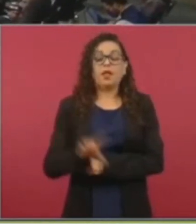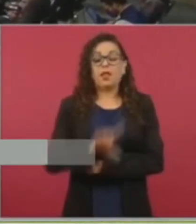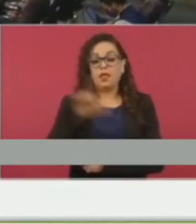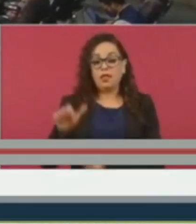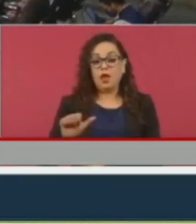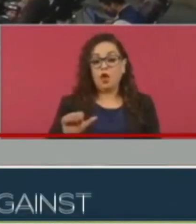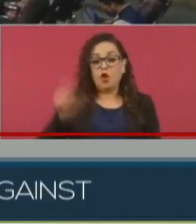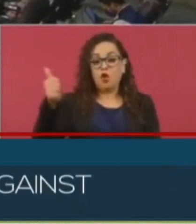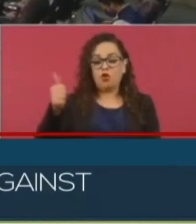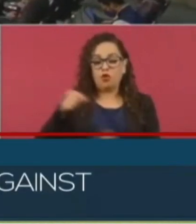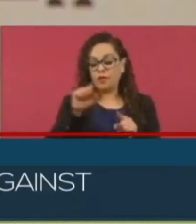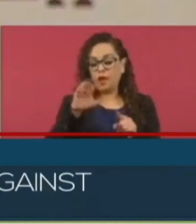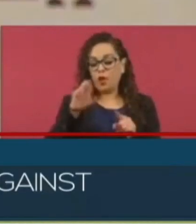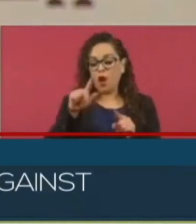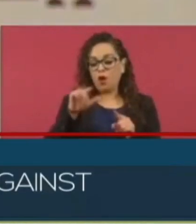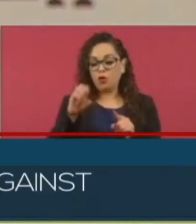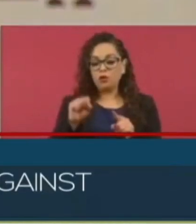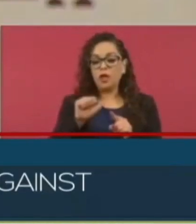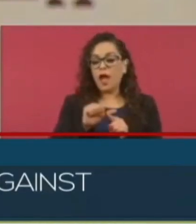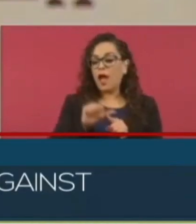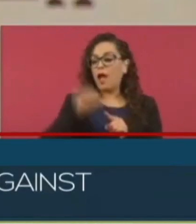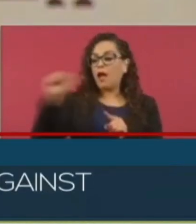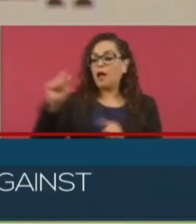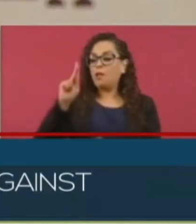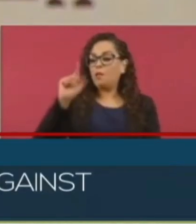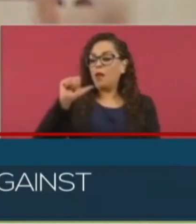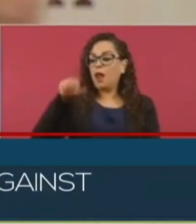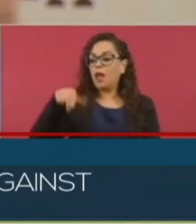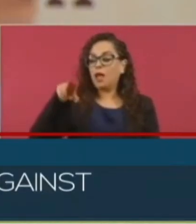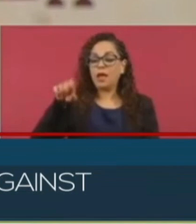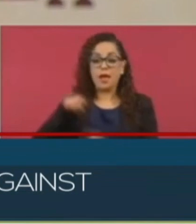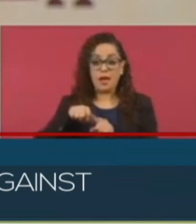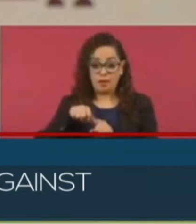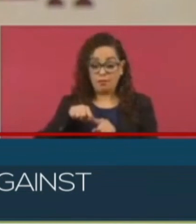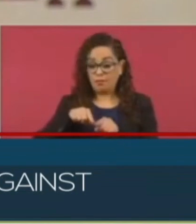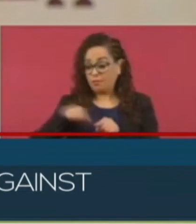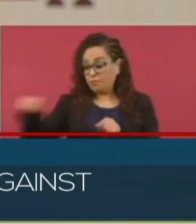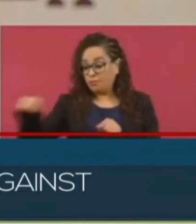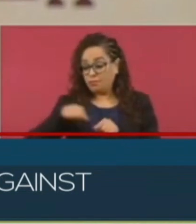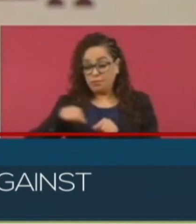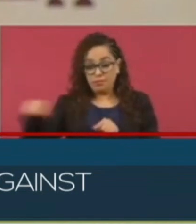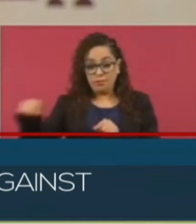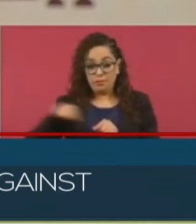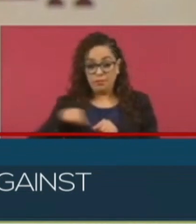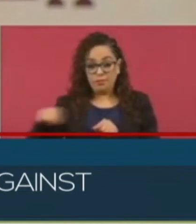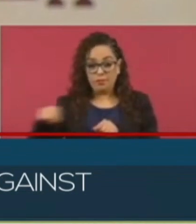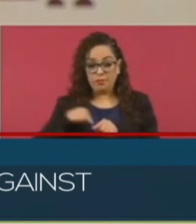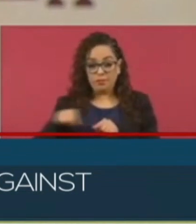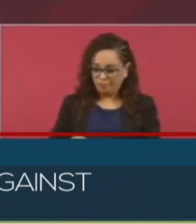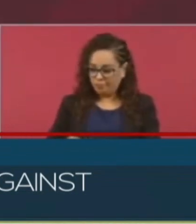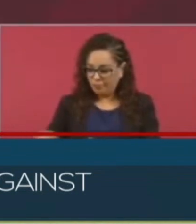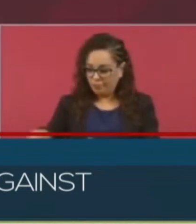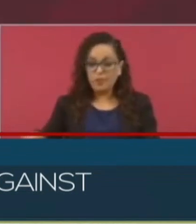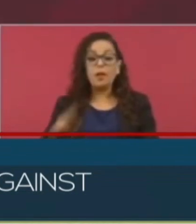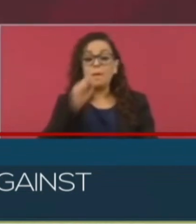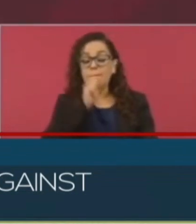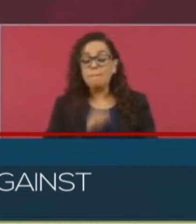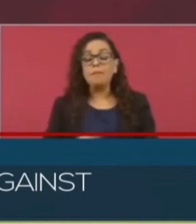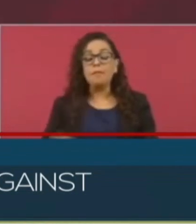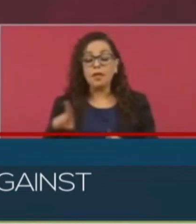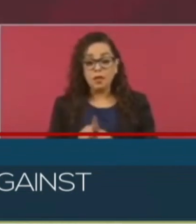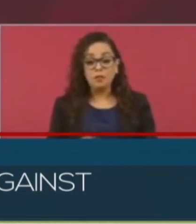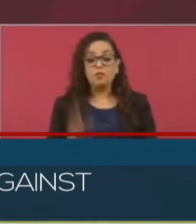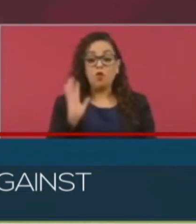agency allegedly infiltrated Sinaloa cartel to obtain information on the manufacture and trafficking of fentanyl, an investigation that resulted